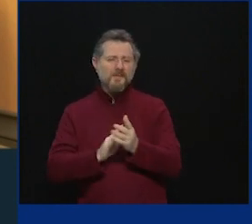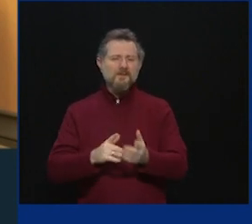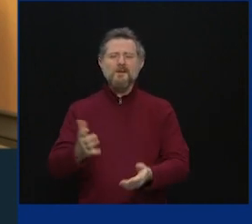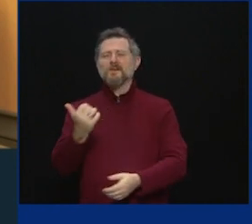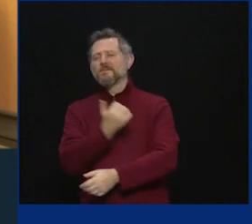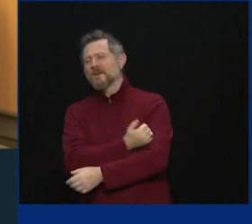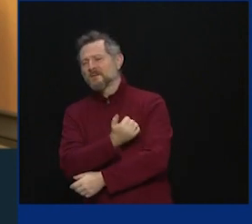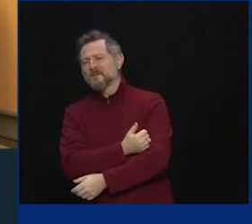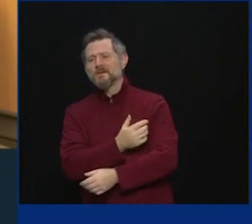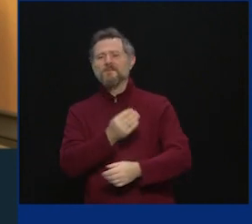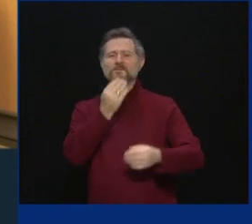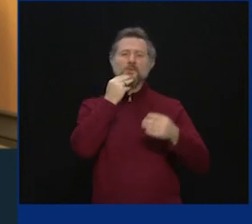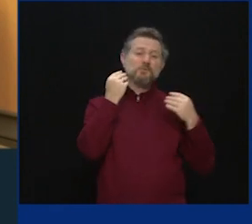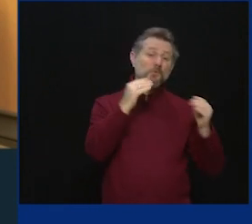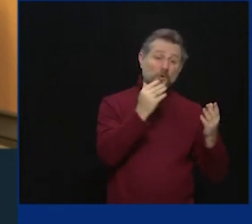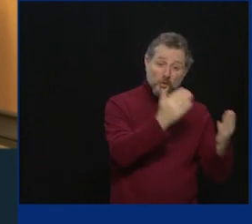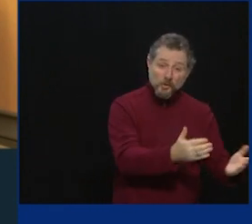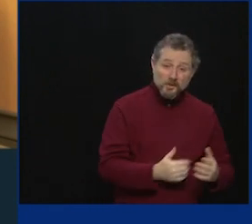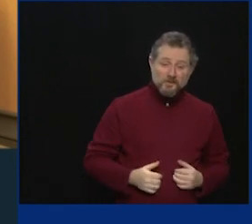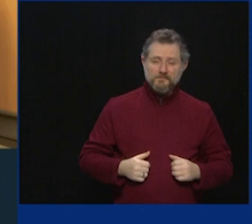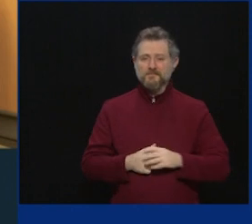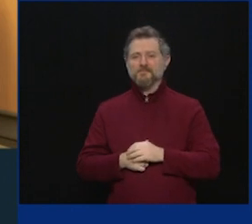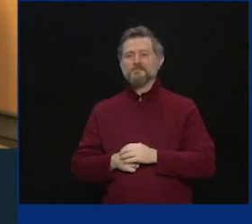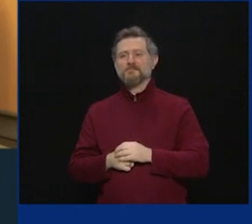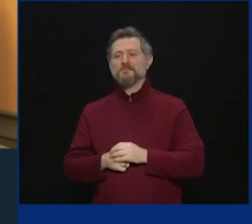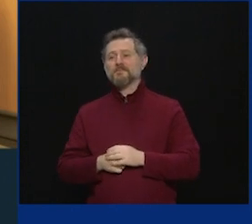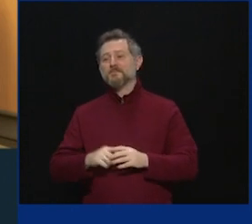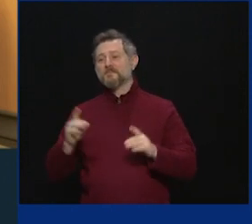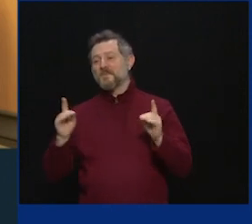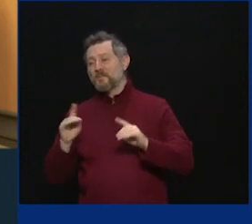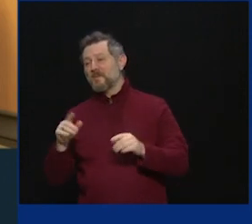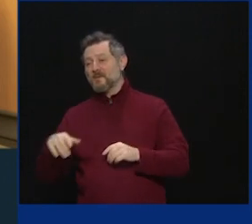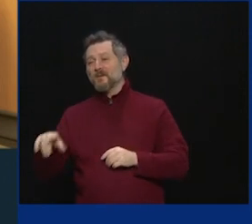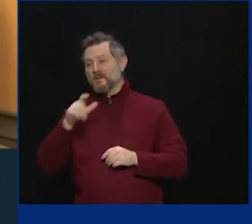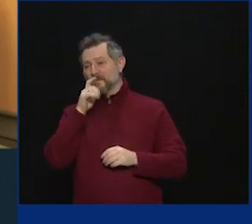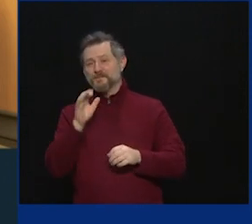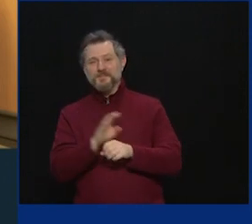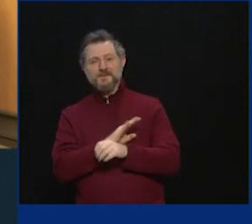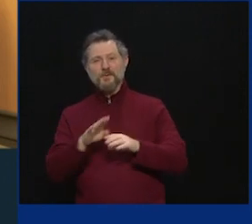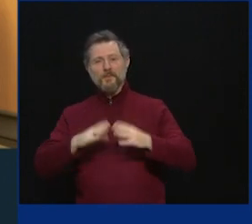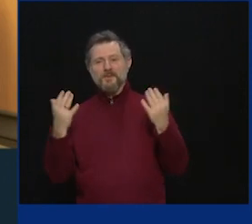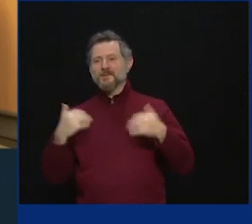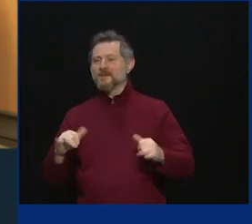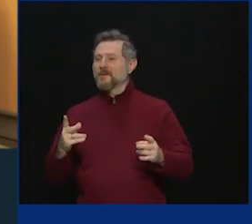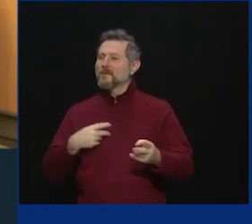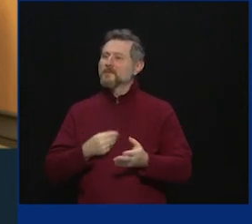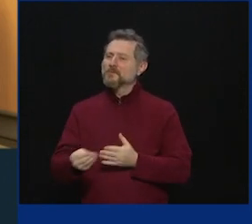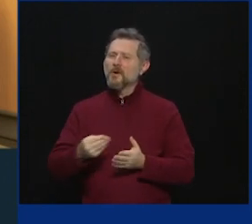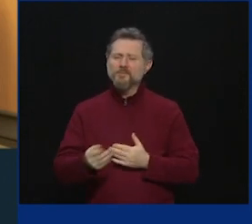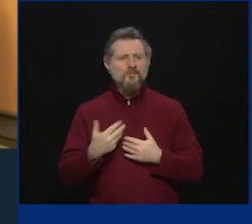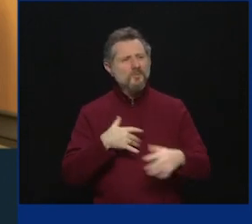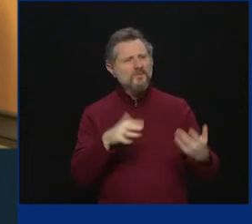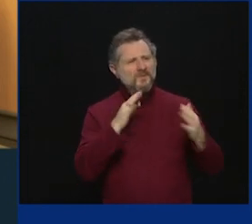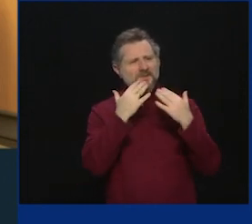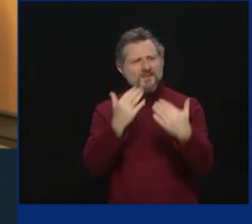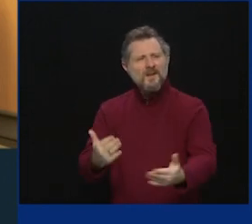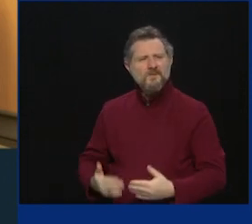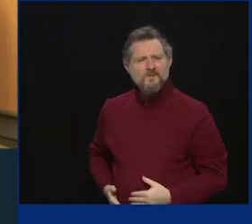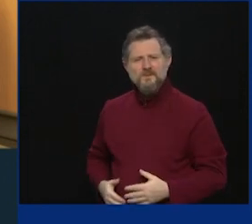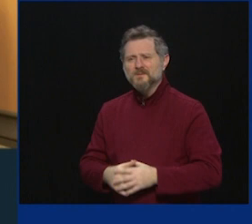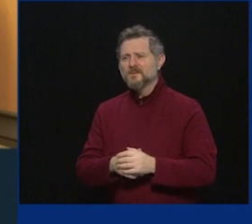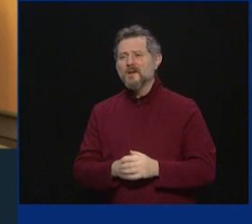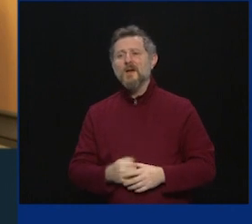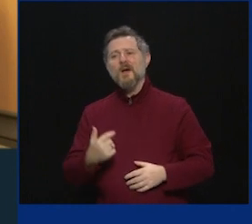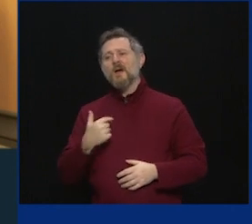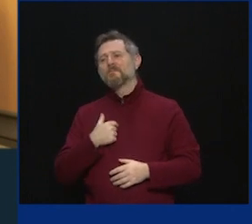grocery stores, people that are still out there letting us buy things for the holiday season. I want to thank you. And I wanted to end on a quote as I think about who I'm